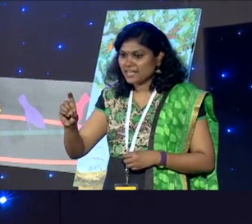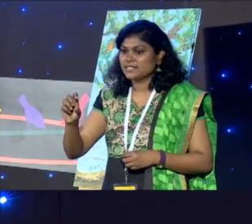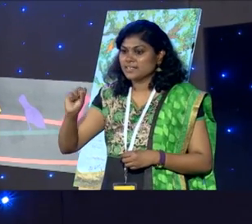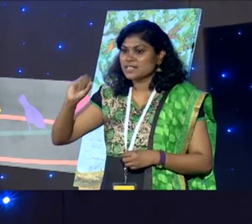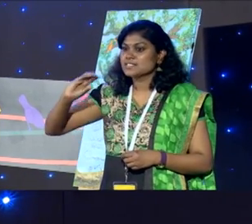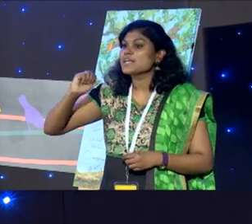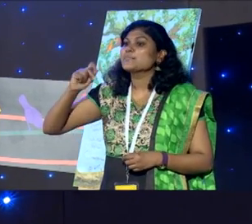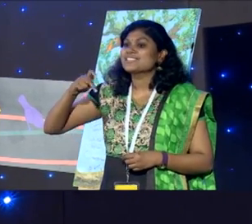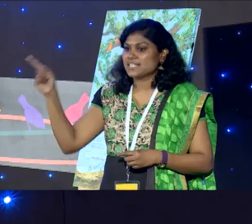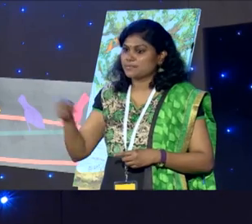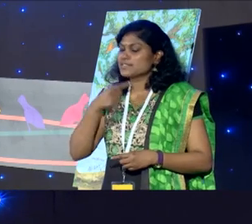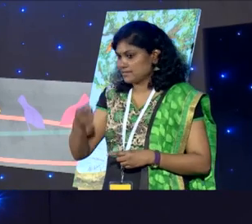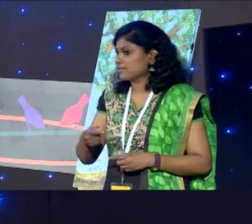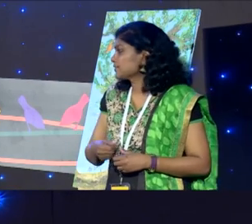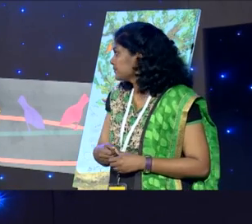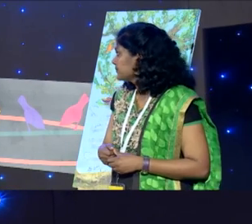pride